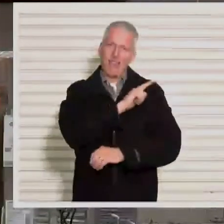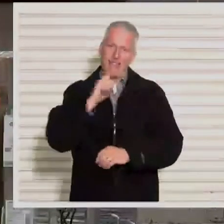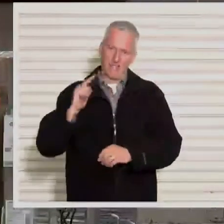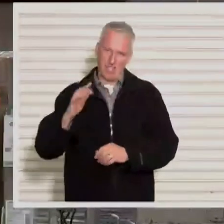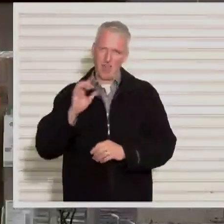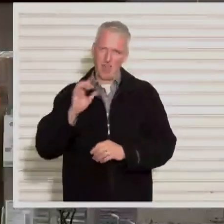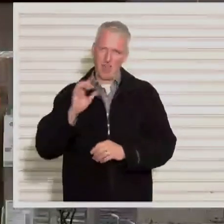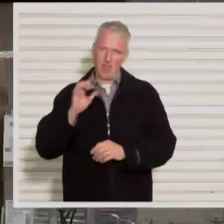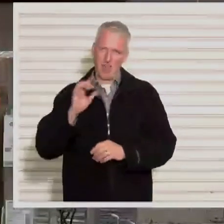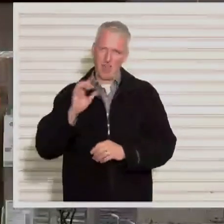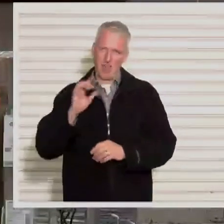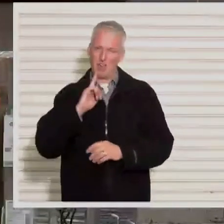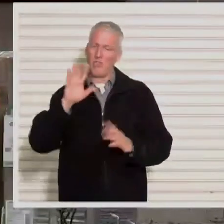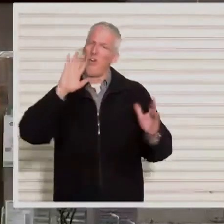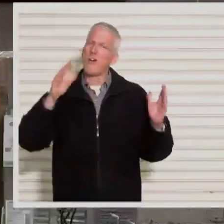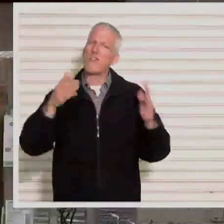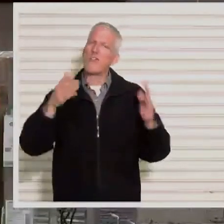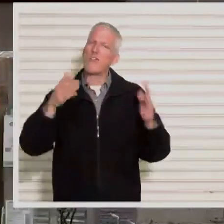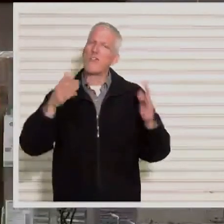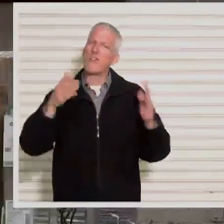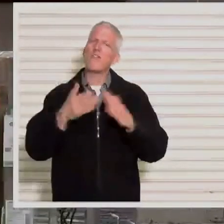in terms of